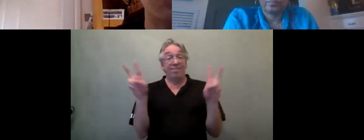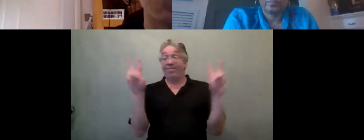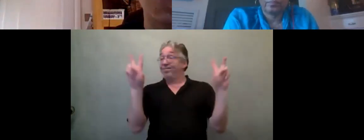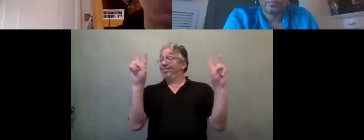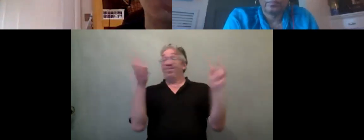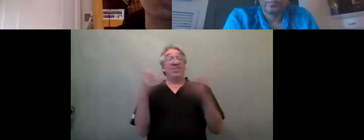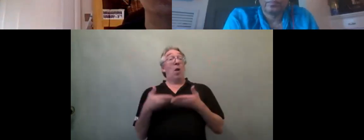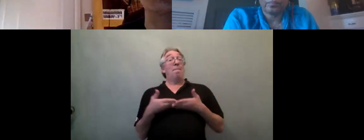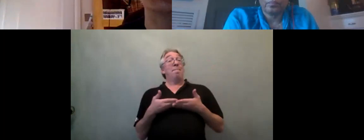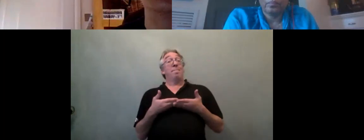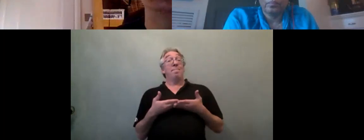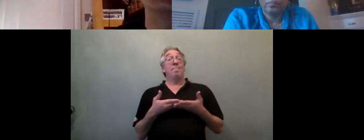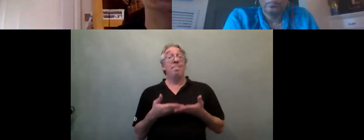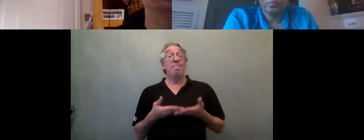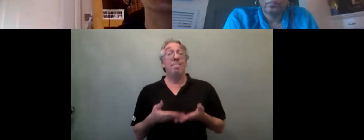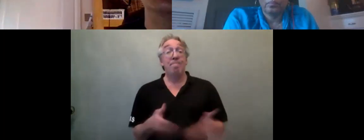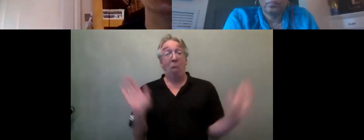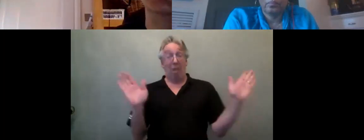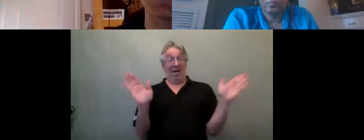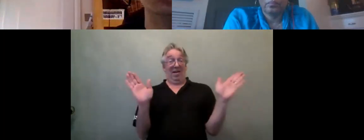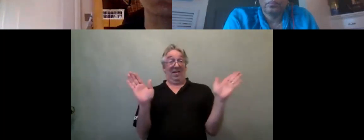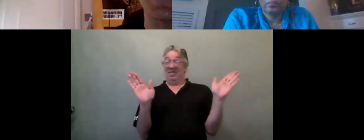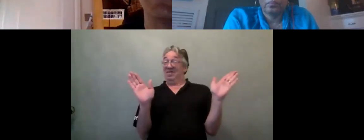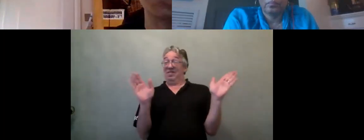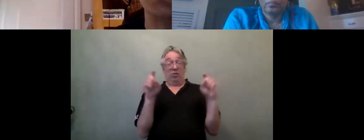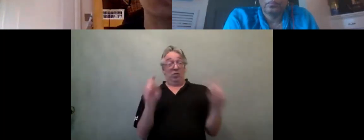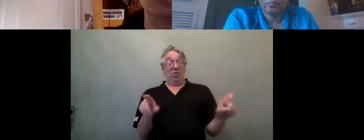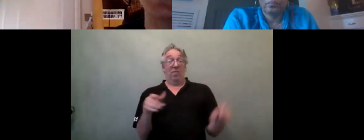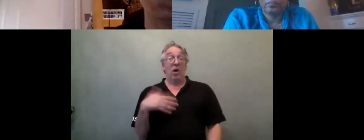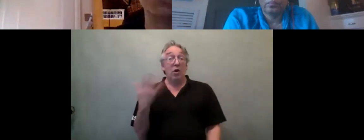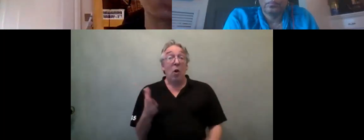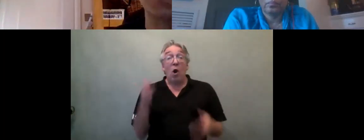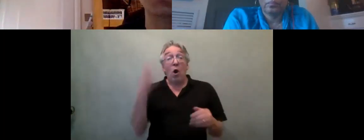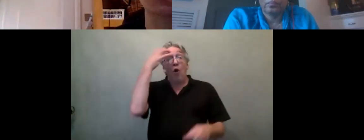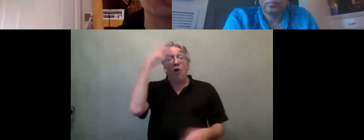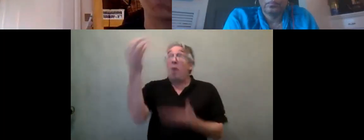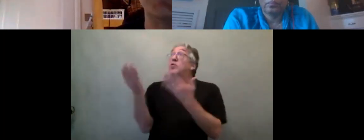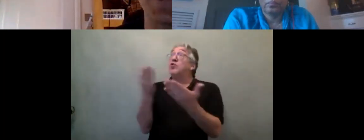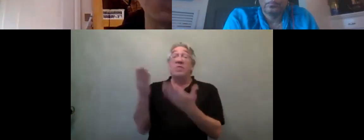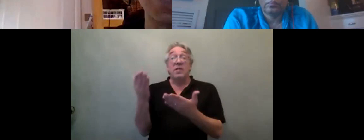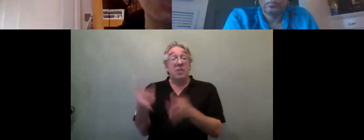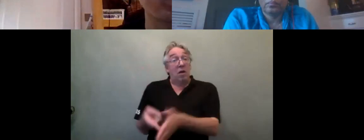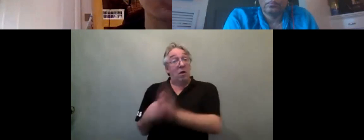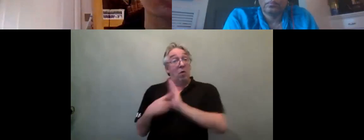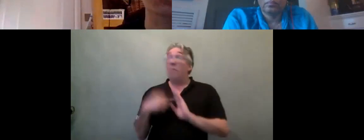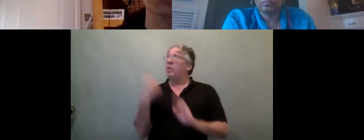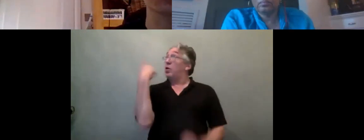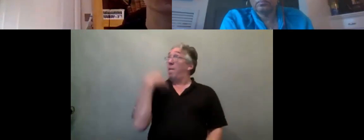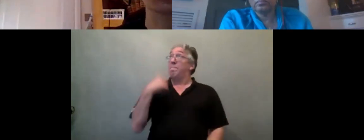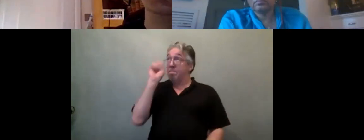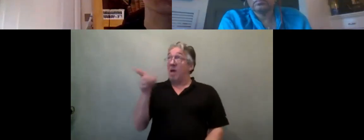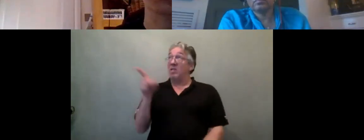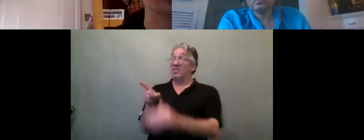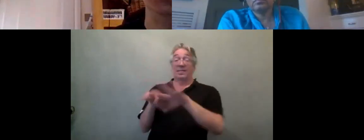Government services require more and more internet access or web access or app access